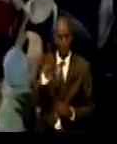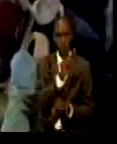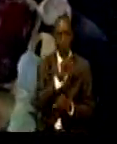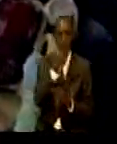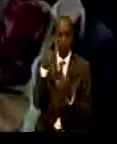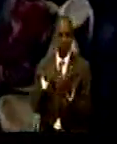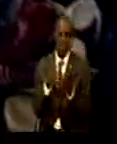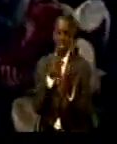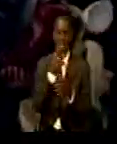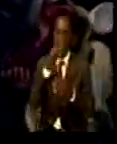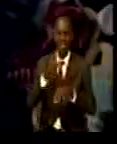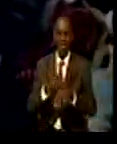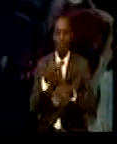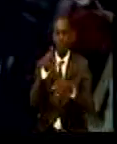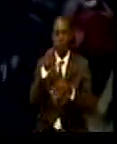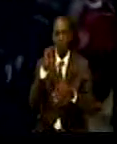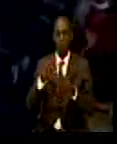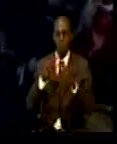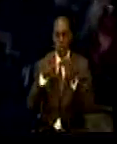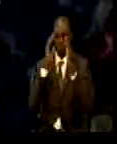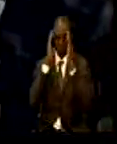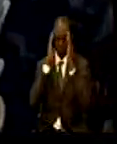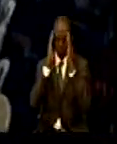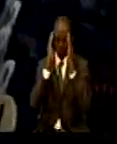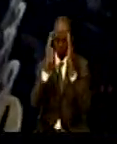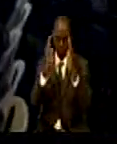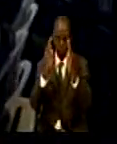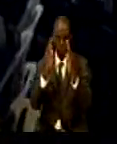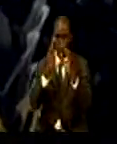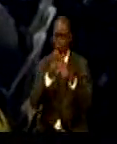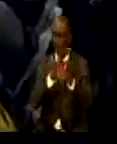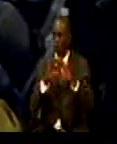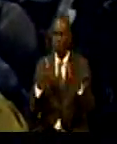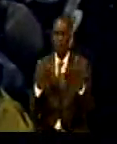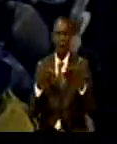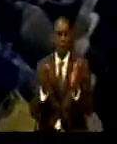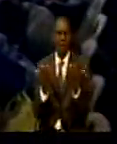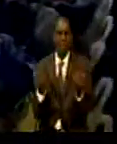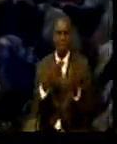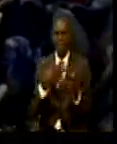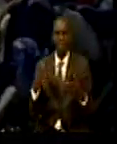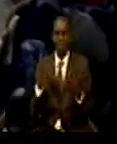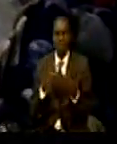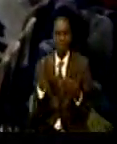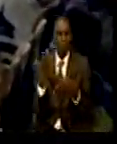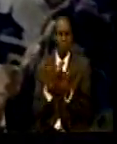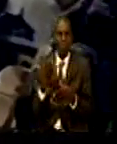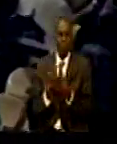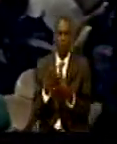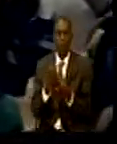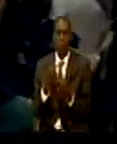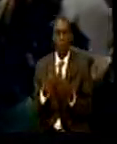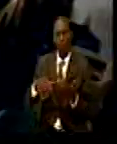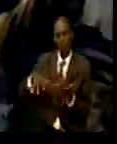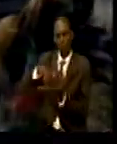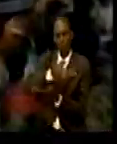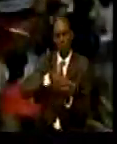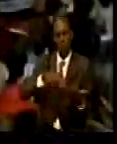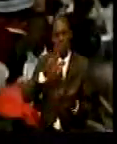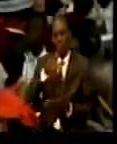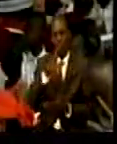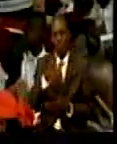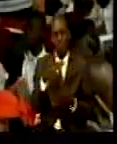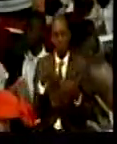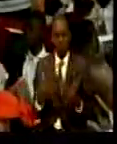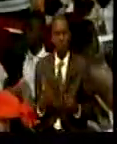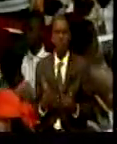look steadfastly, not to allow anything to distract your attention. Salvation, salvation. Talk to the Lord while